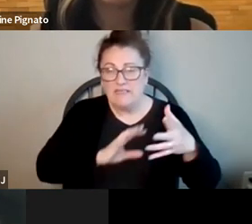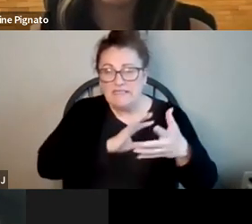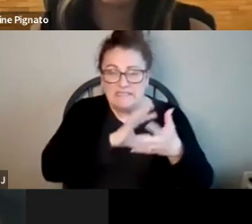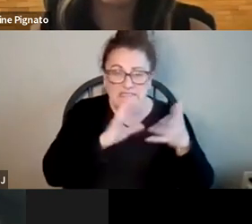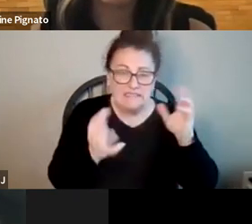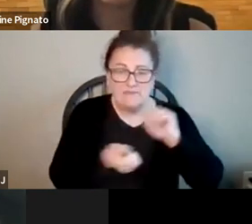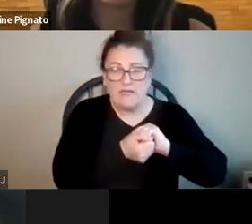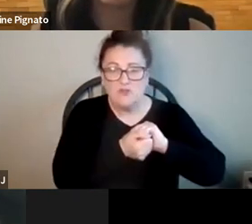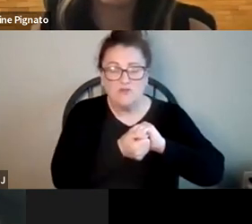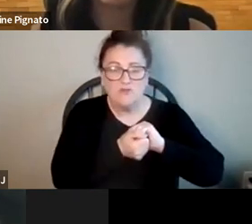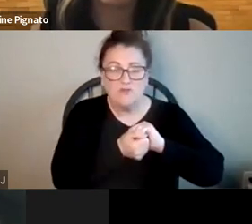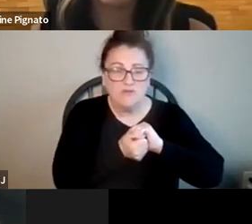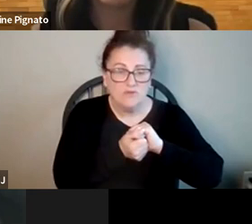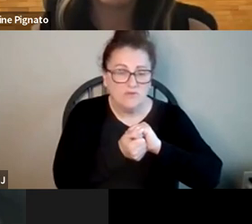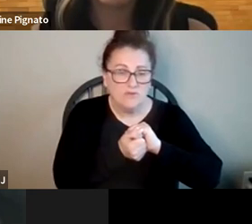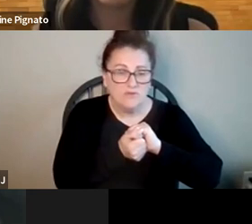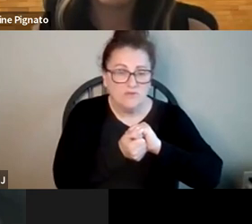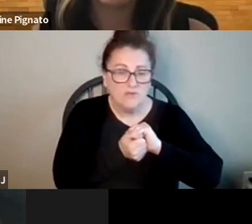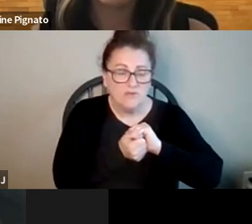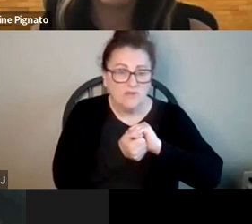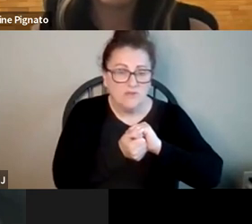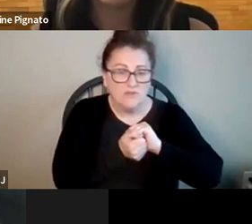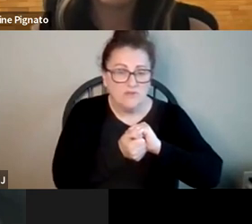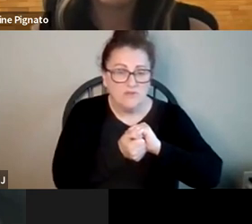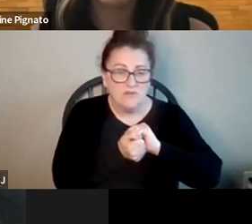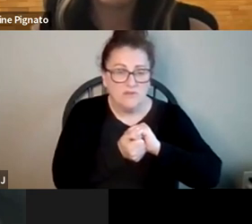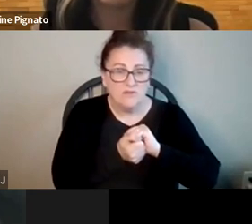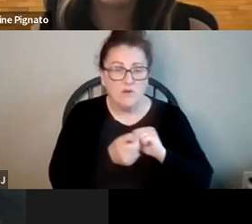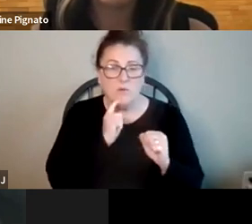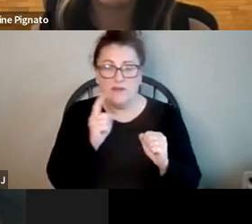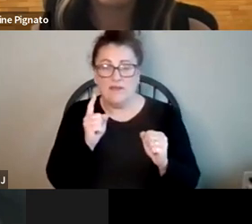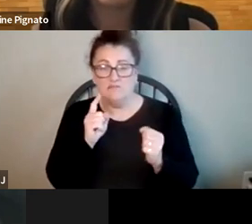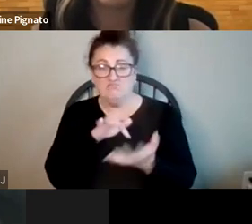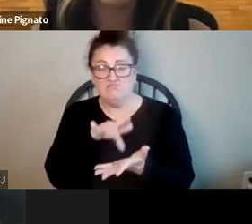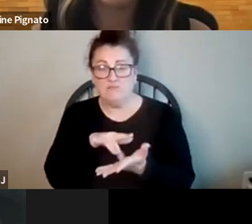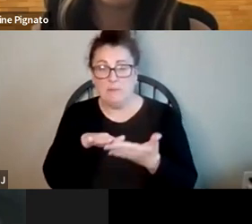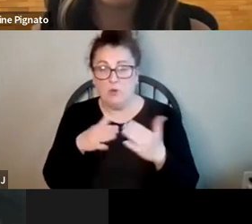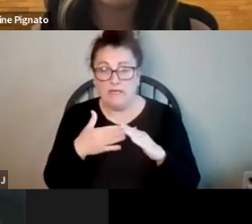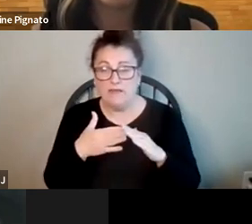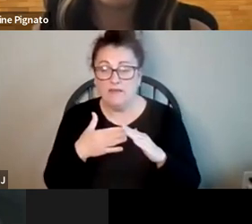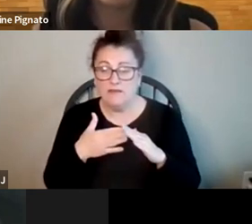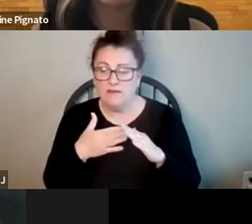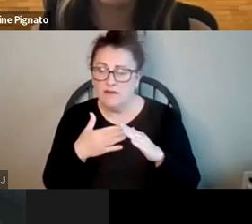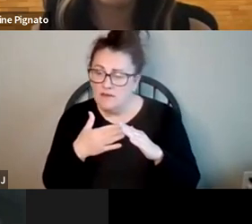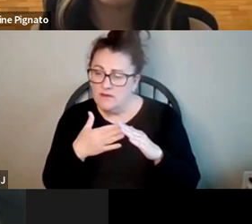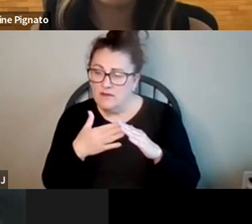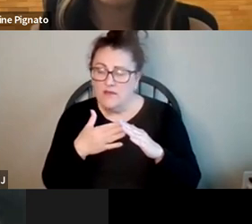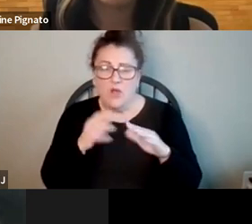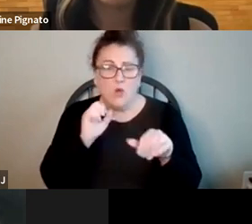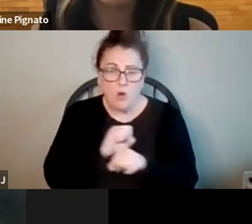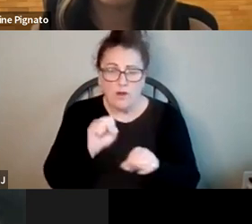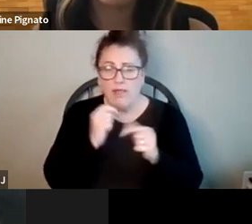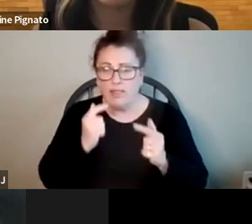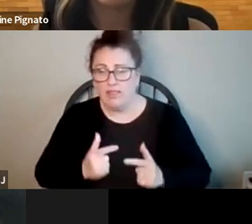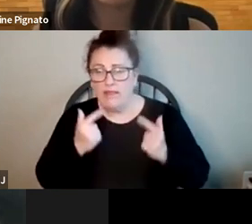and because I want to also know, honestly, the heart of the community, which is those who are working, living, and caring